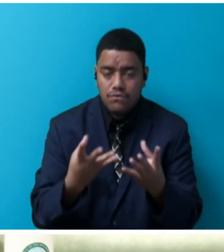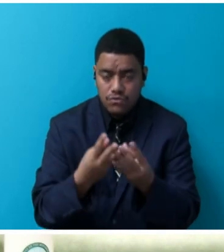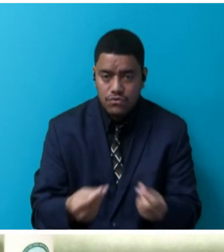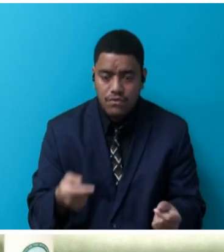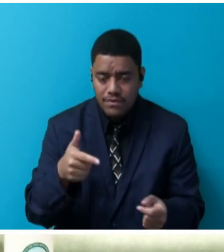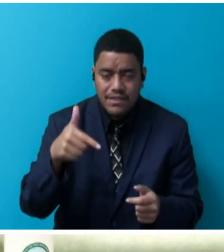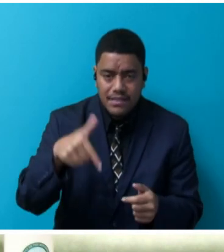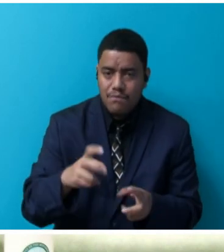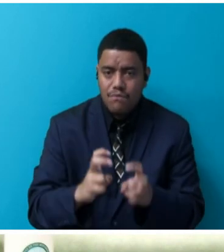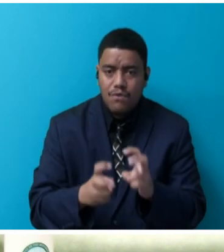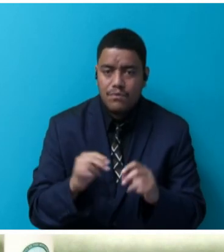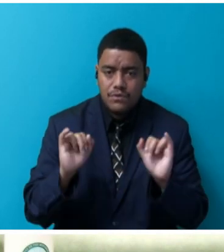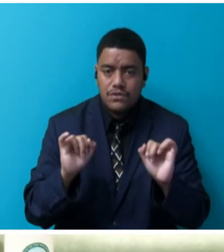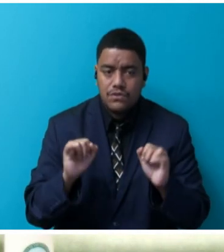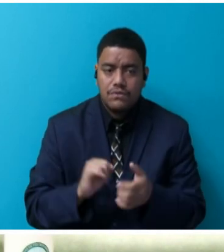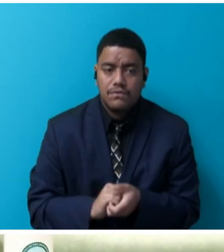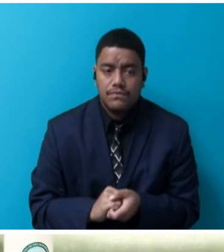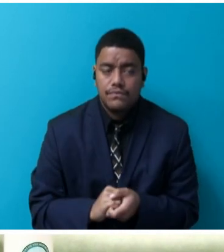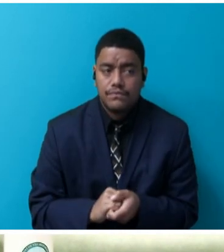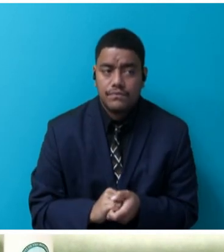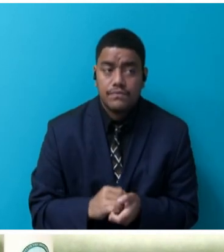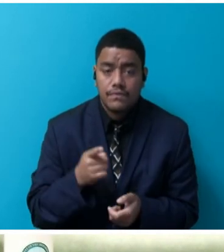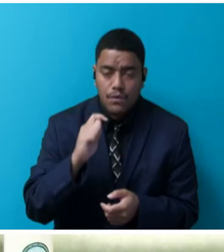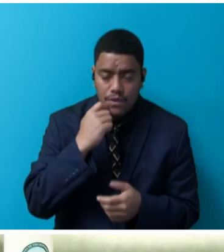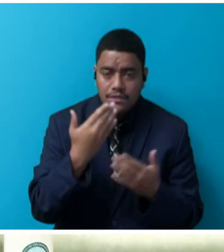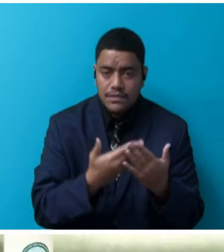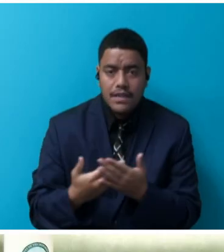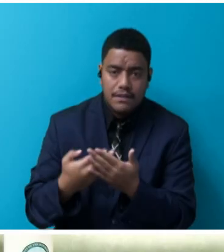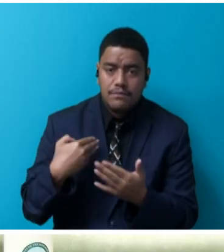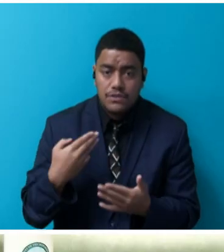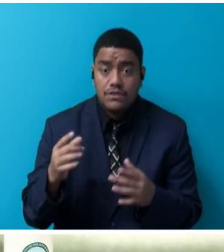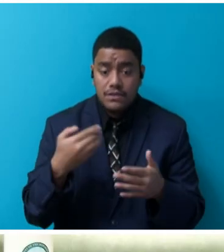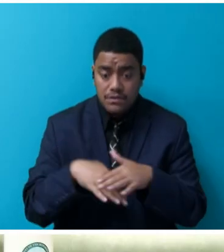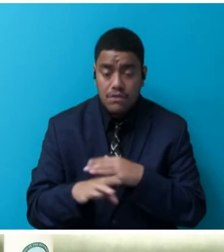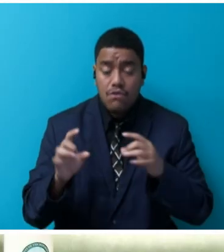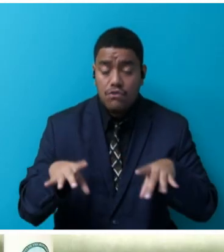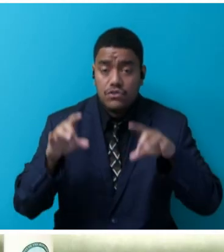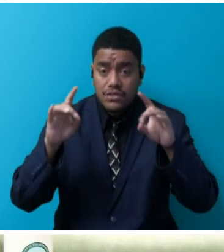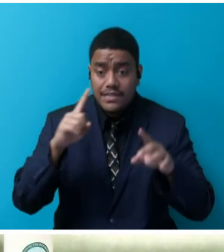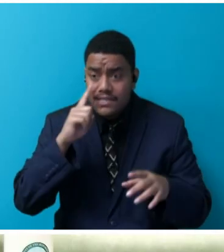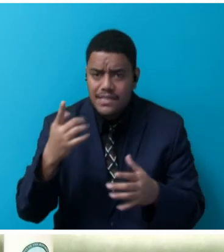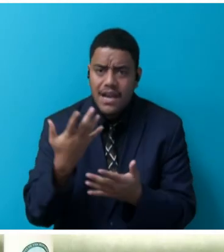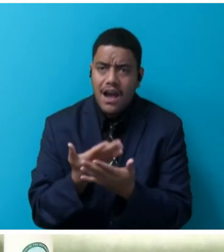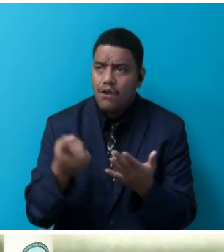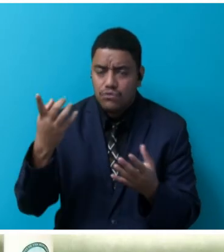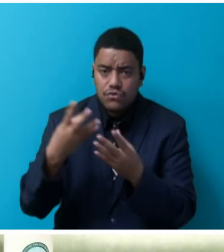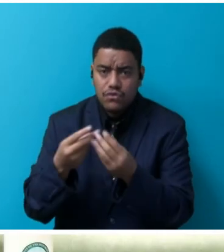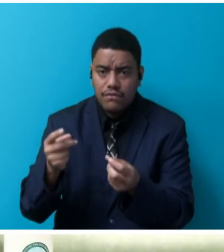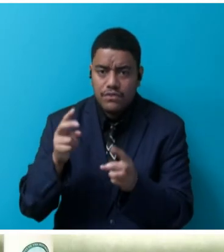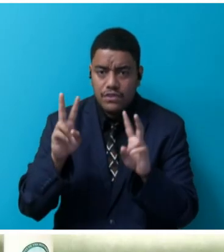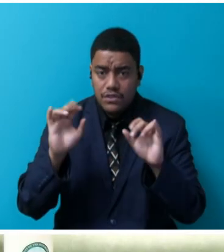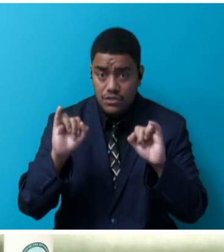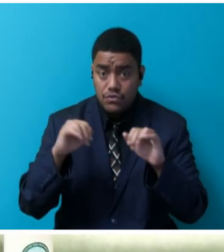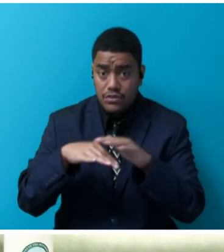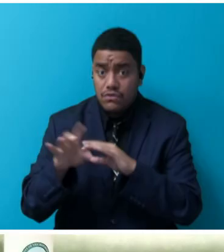deeply concerning issue. There will also be a study mission to Australia to see how they are addressing this issue, as they